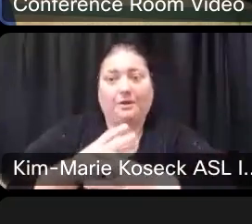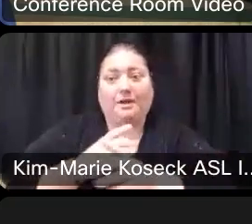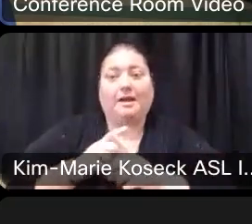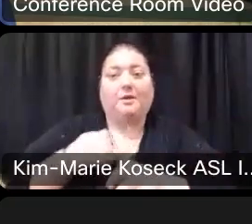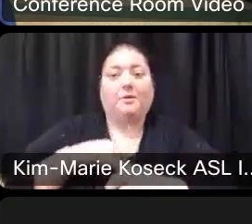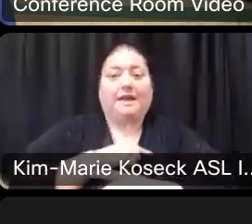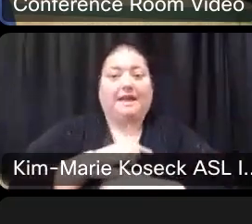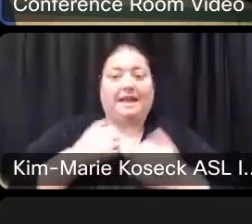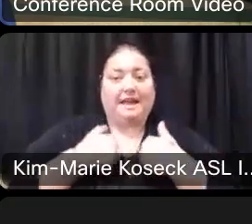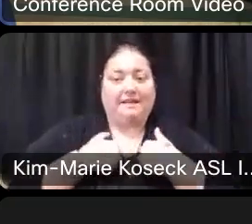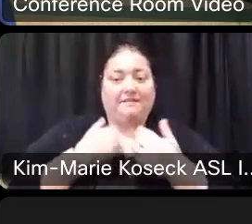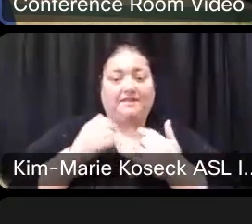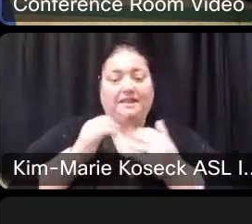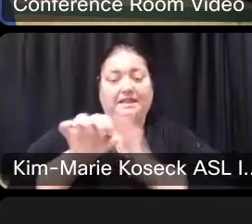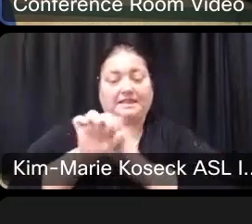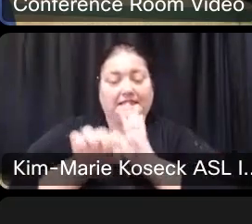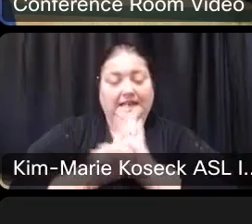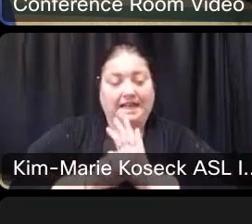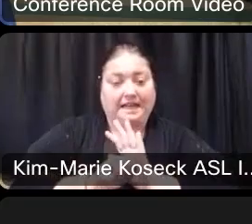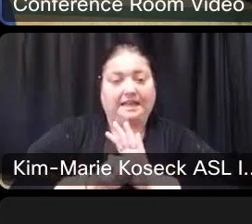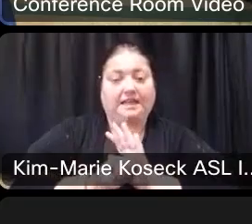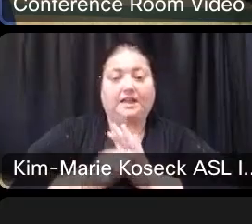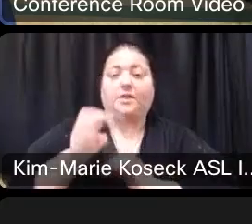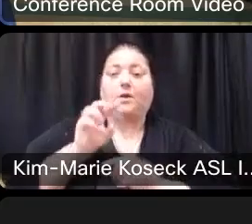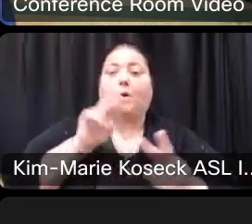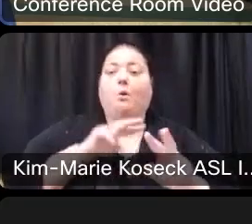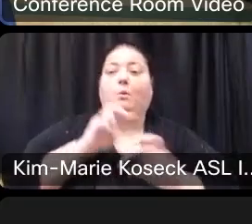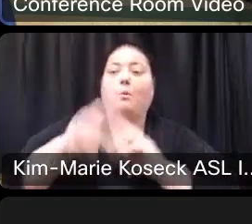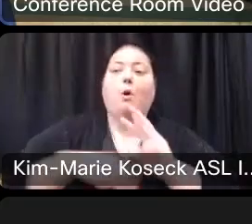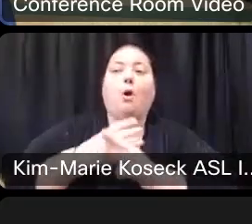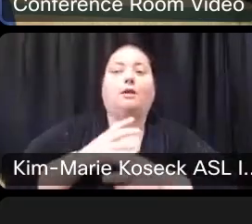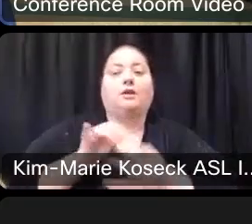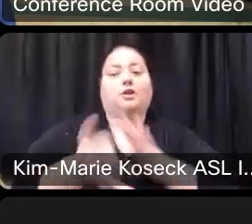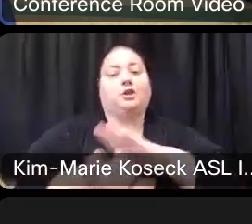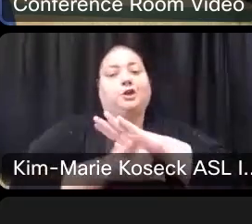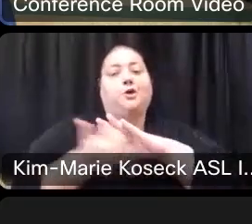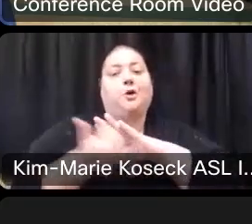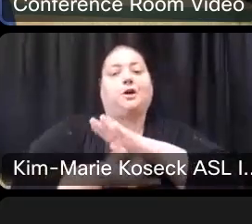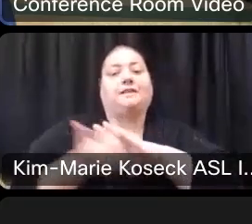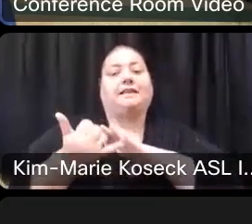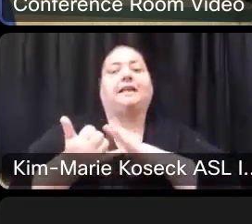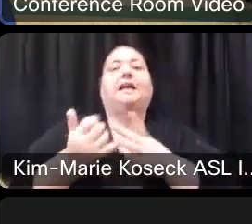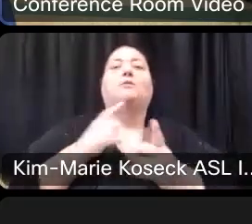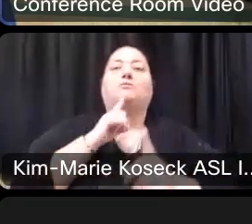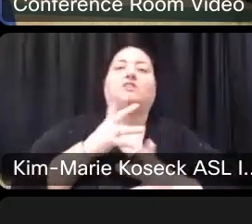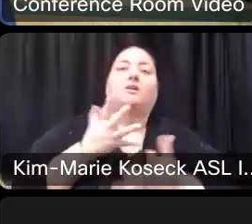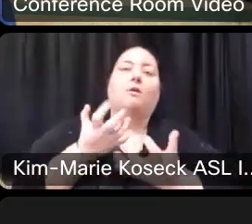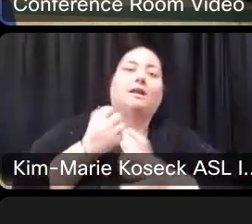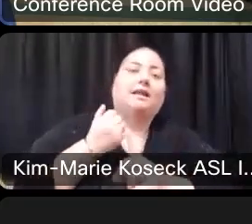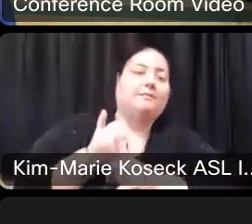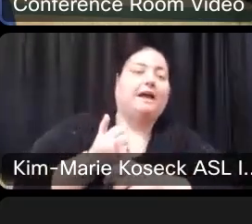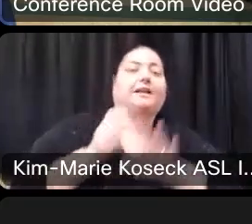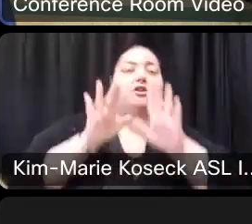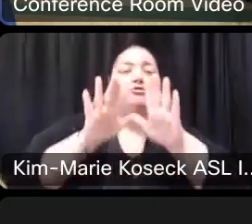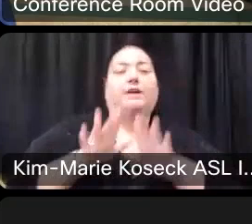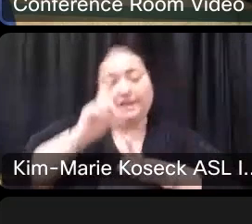state the stage the world looks upon, New York City. We truly want this to make an impact it can and to do justice to the greater